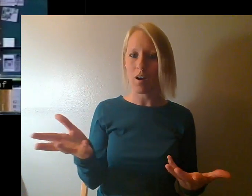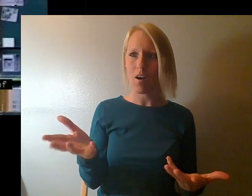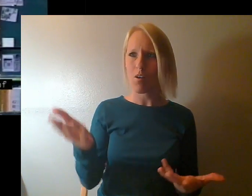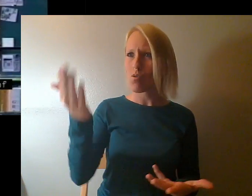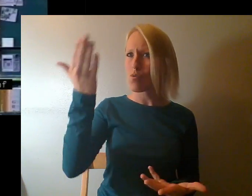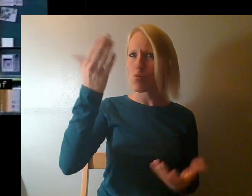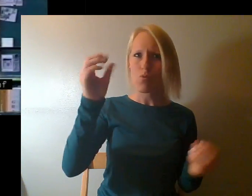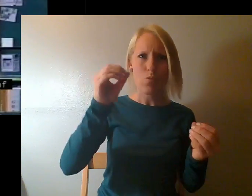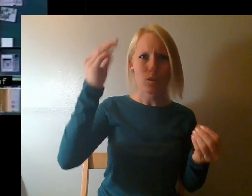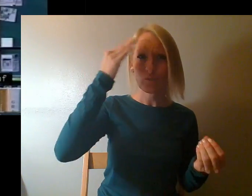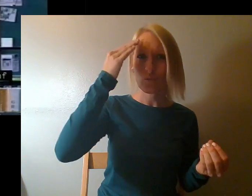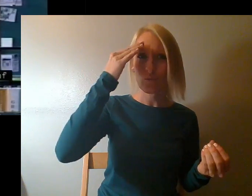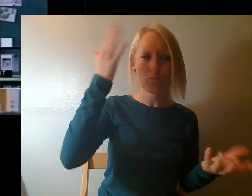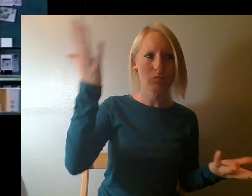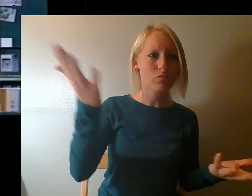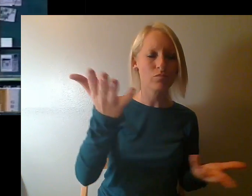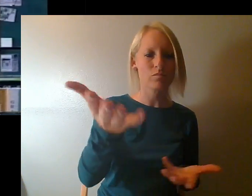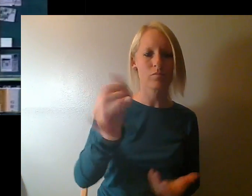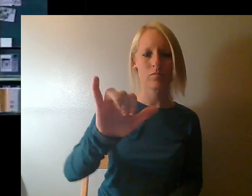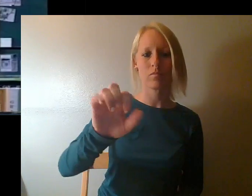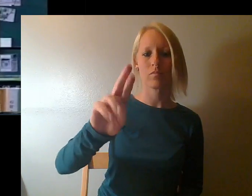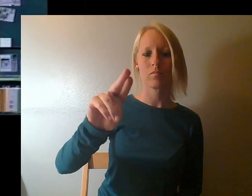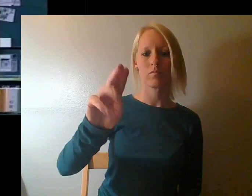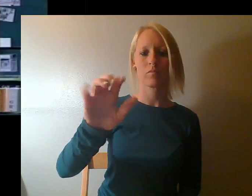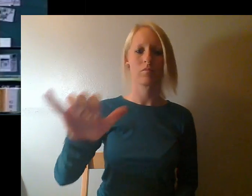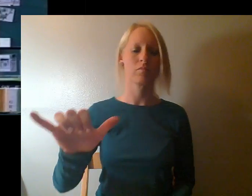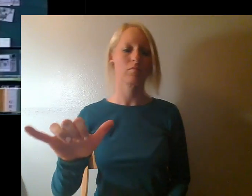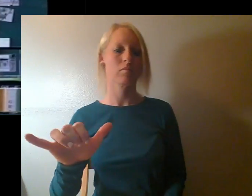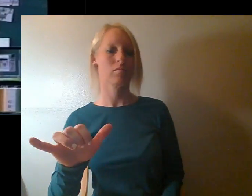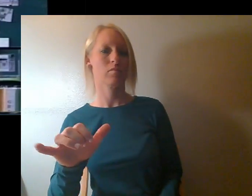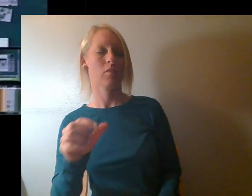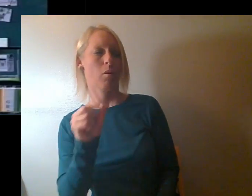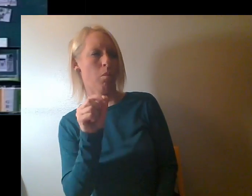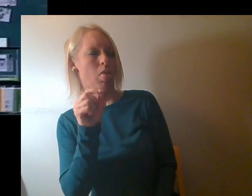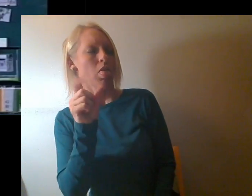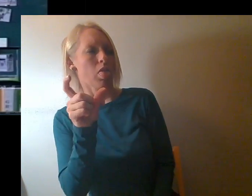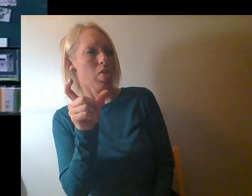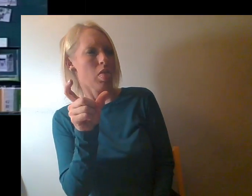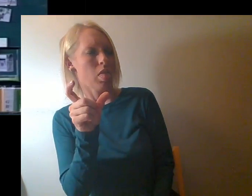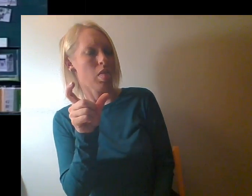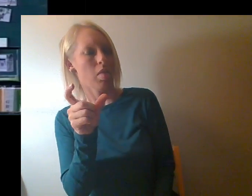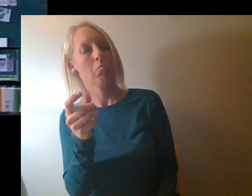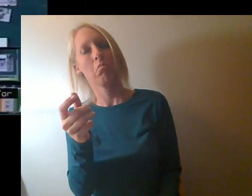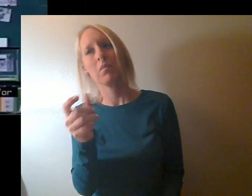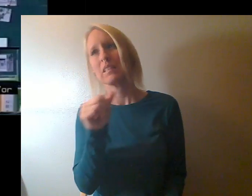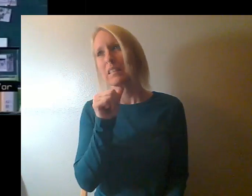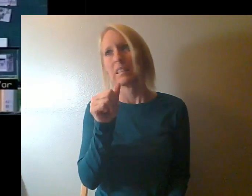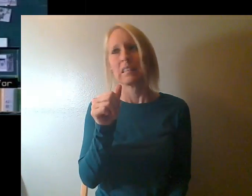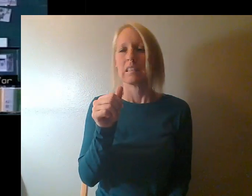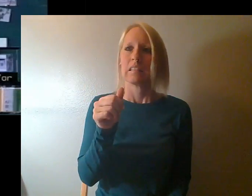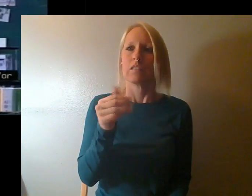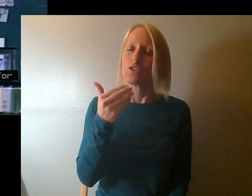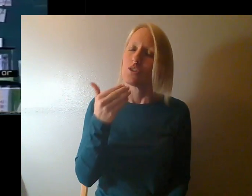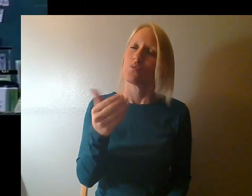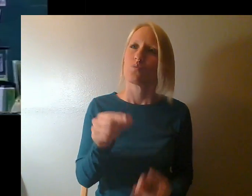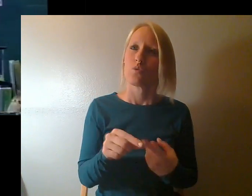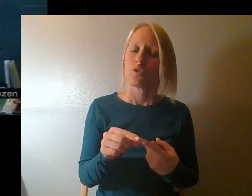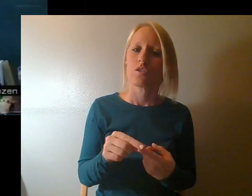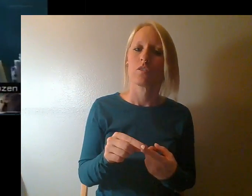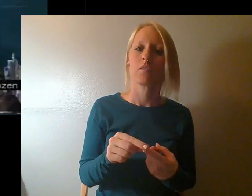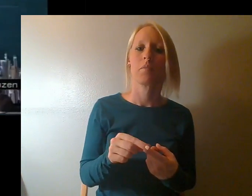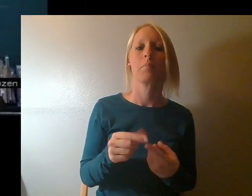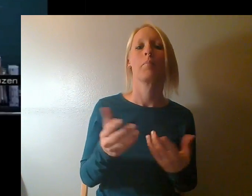All right, Jenny? Nah, not close. Thickening is a good word for it. Let me ask this. Anybody here ever make frozen orange